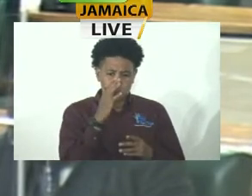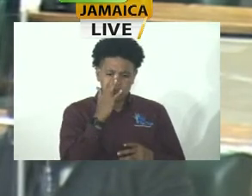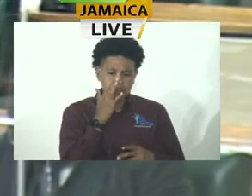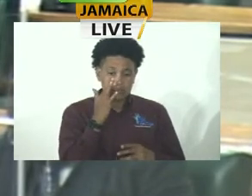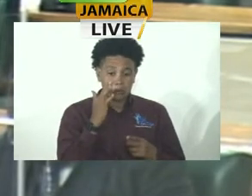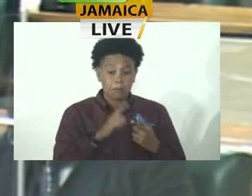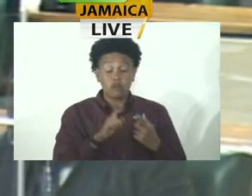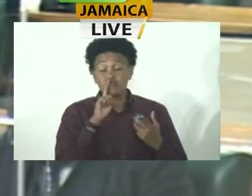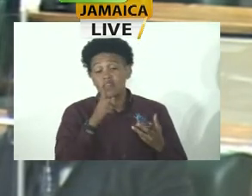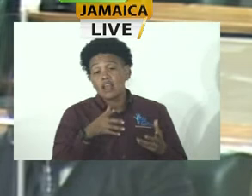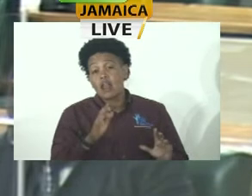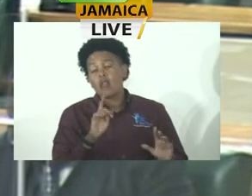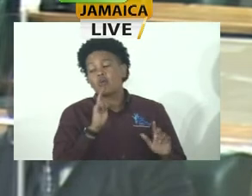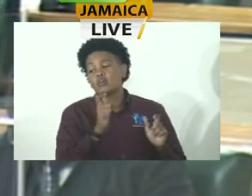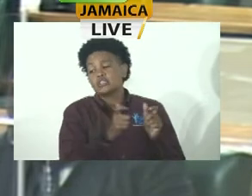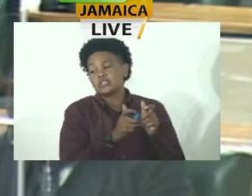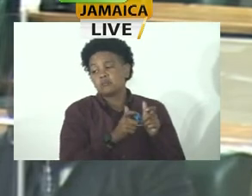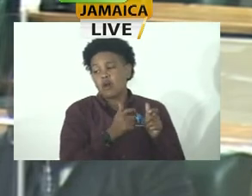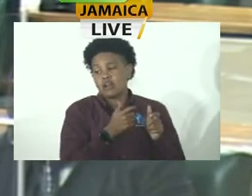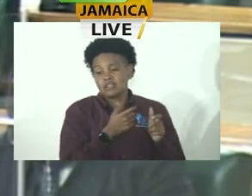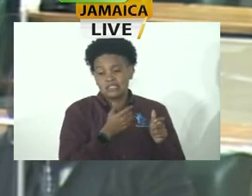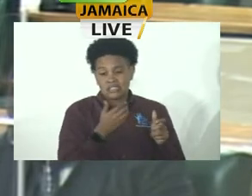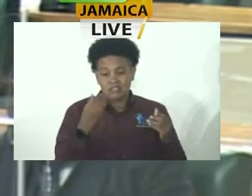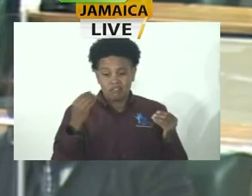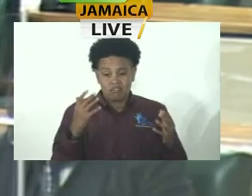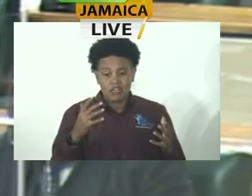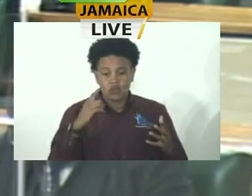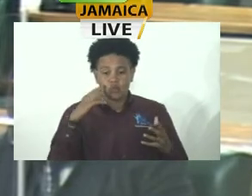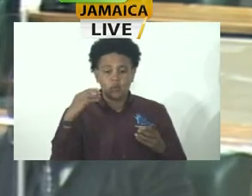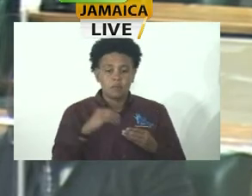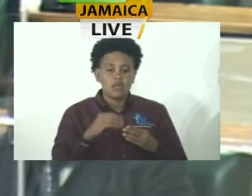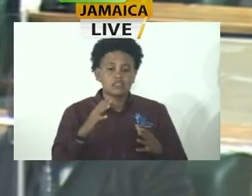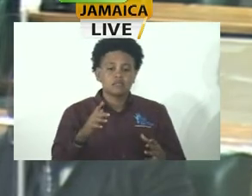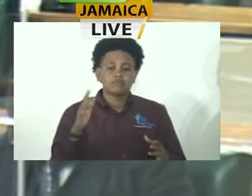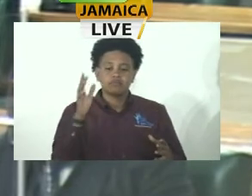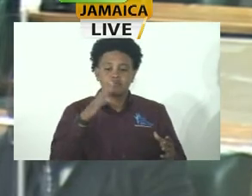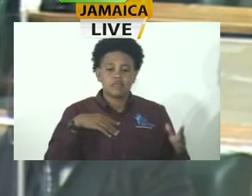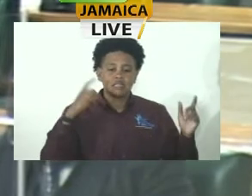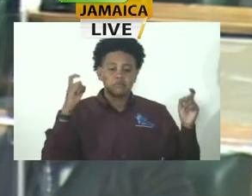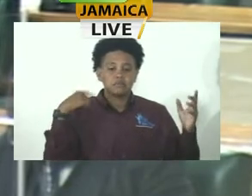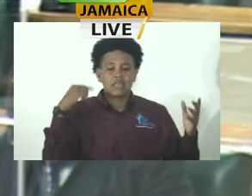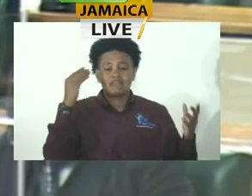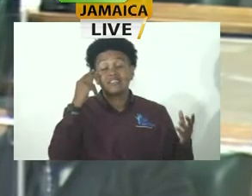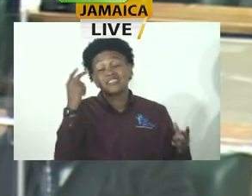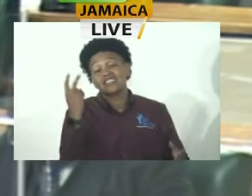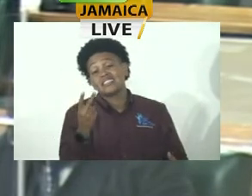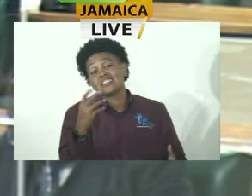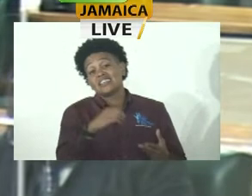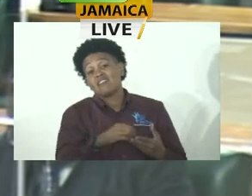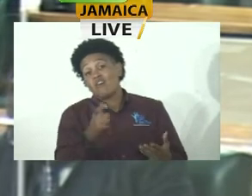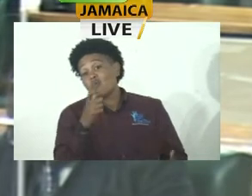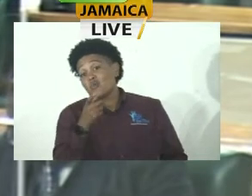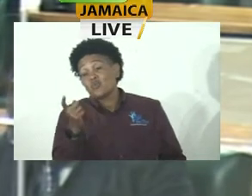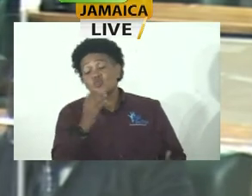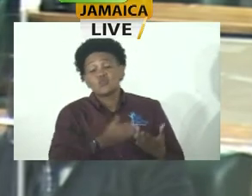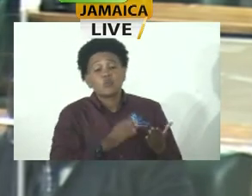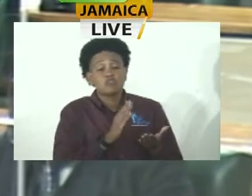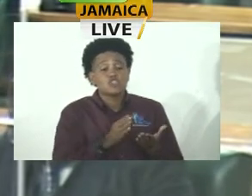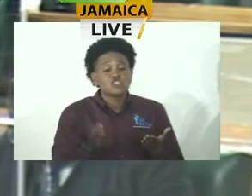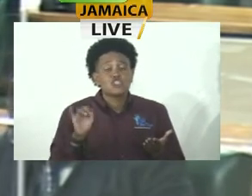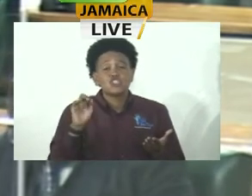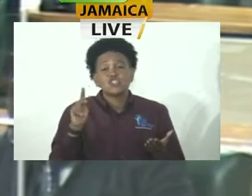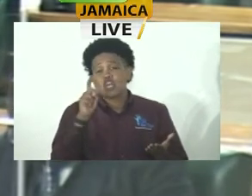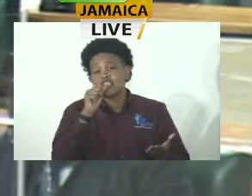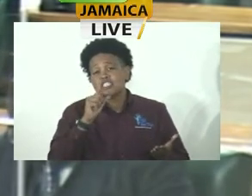enable the smallest vendor to participate madam speaker i have seen some pan chicken operators